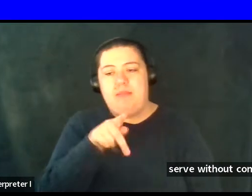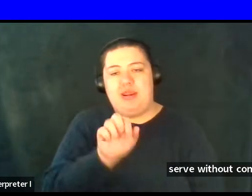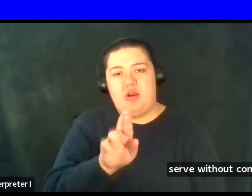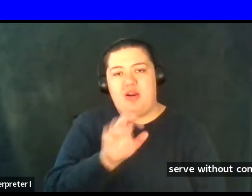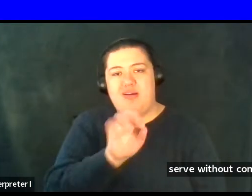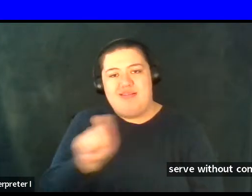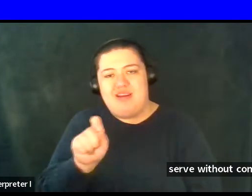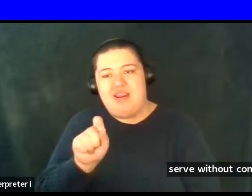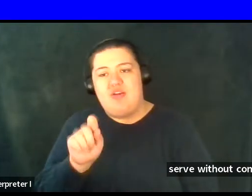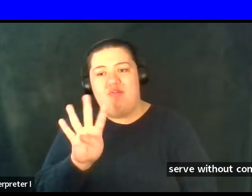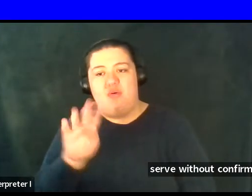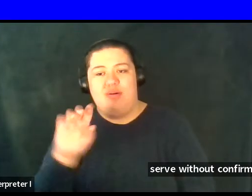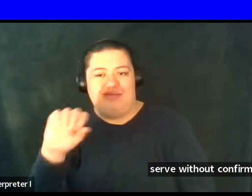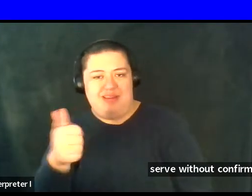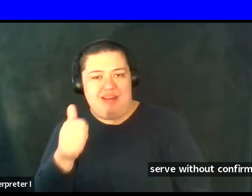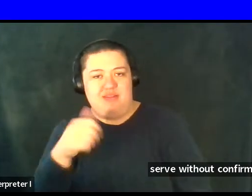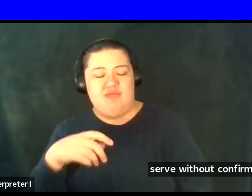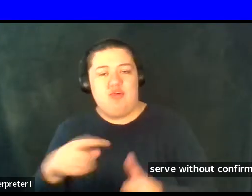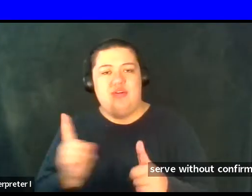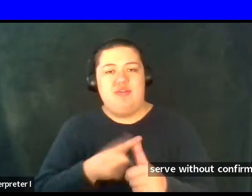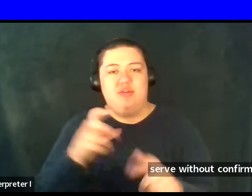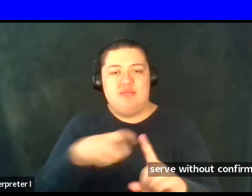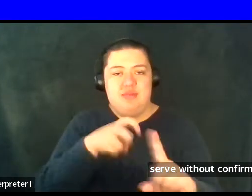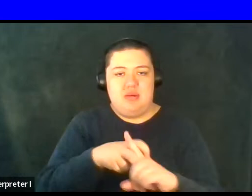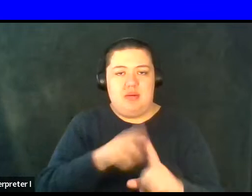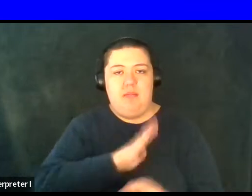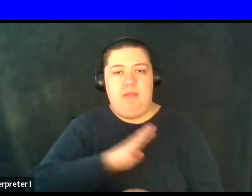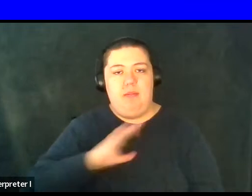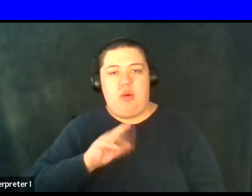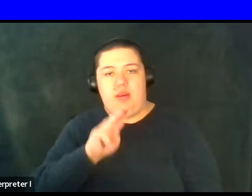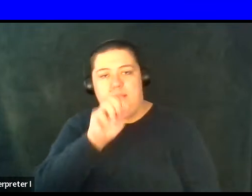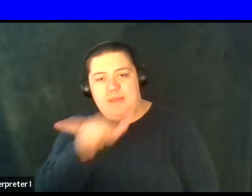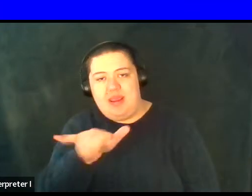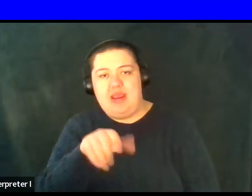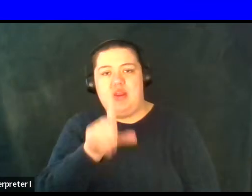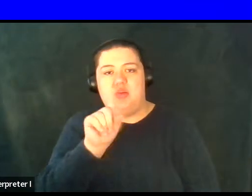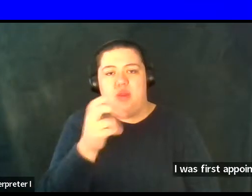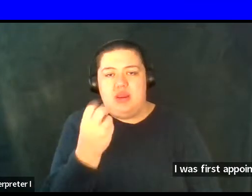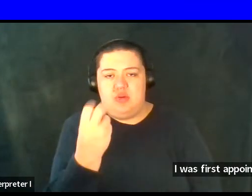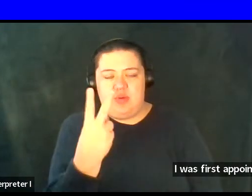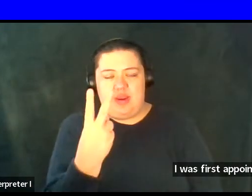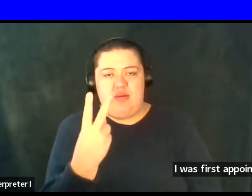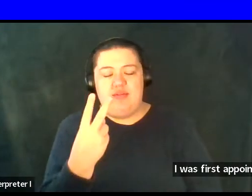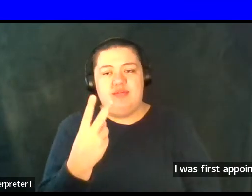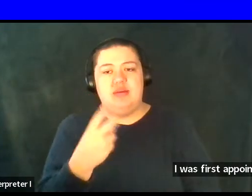25-410, was first appointed to the board in May of 2012.